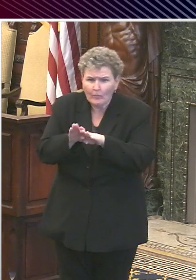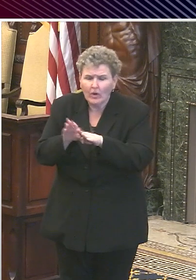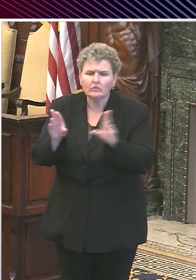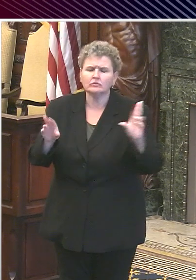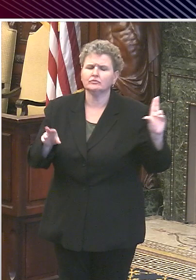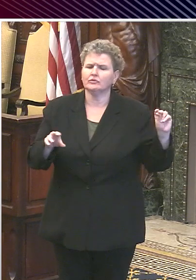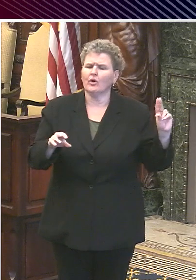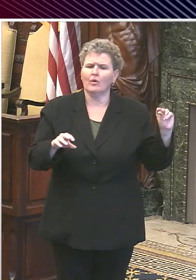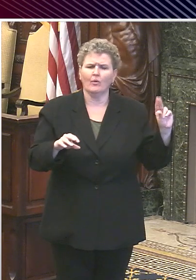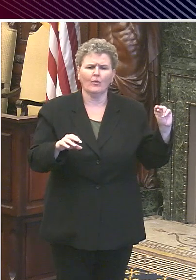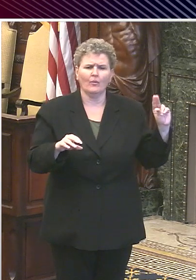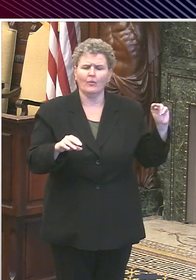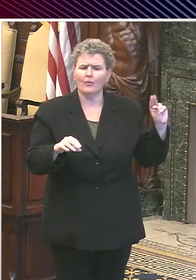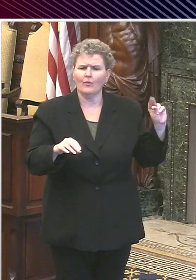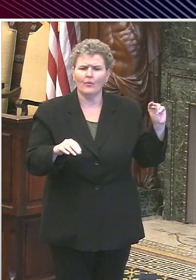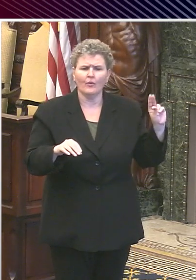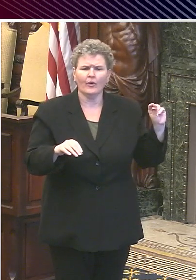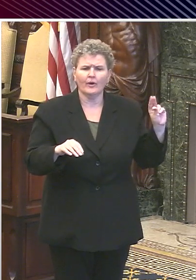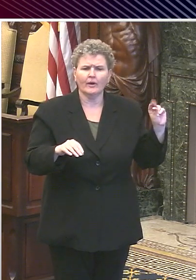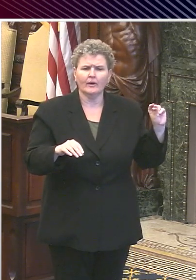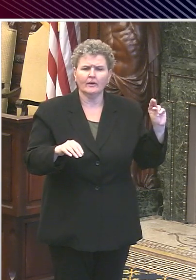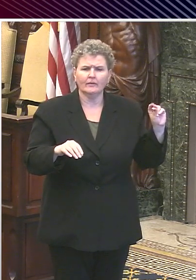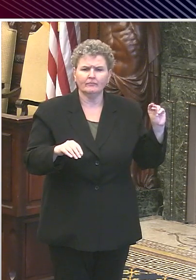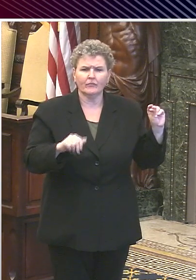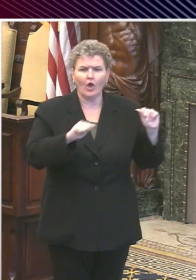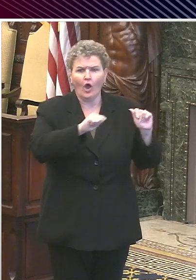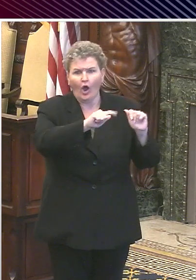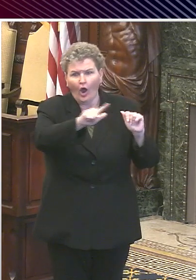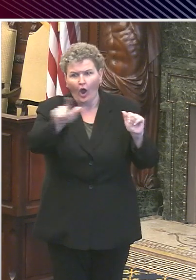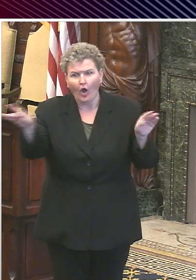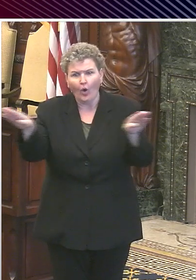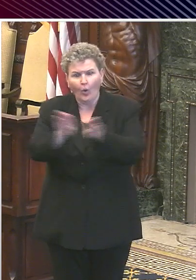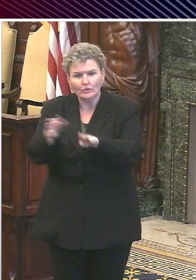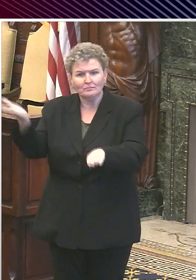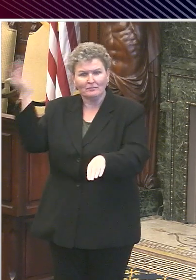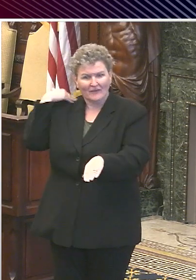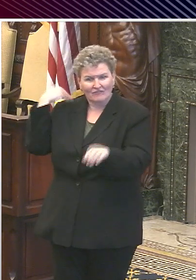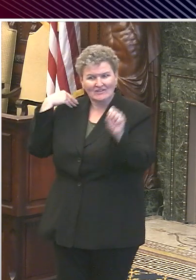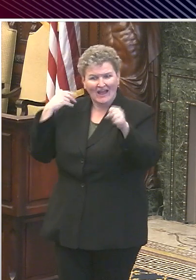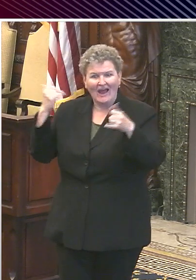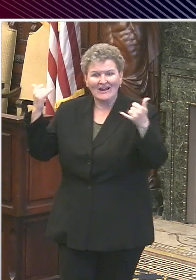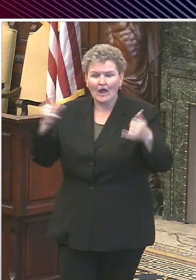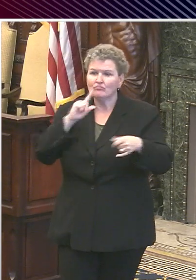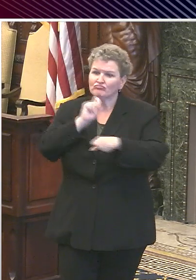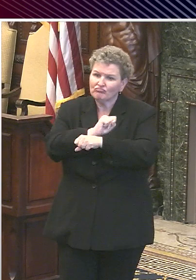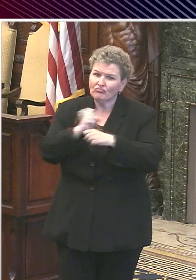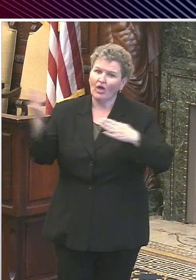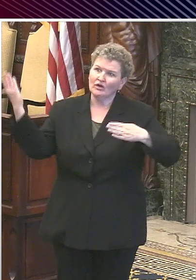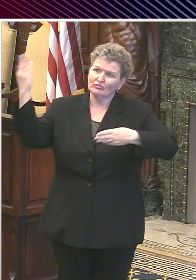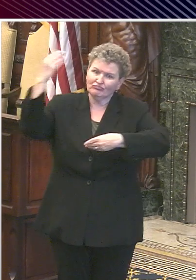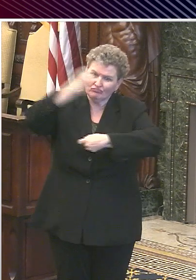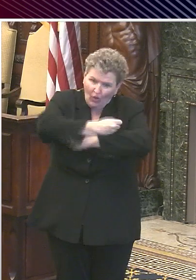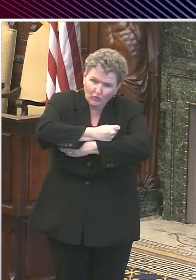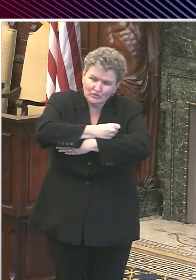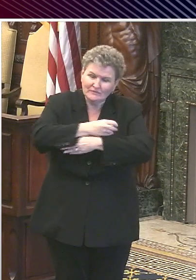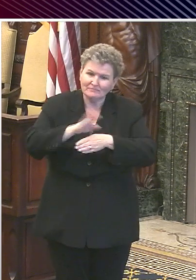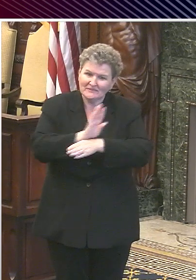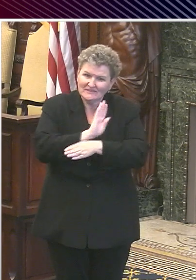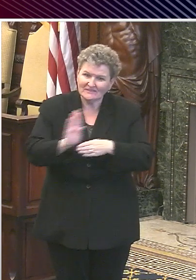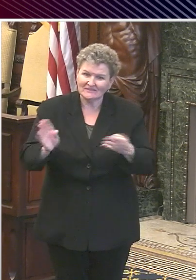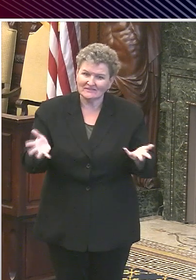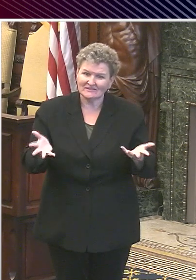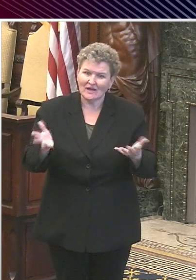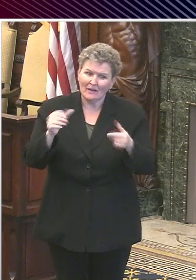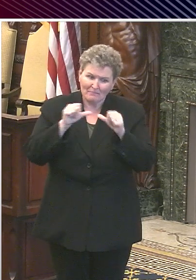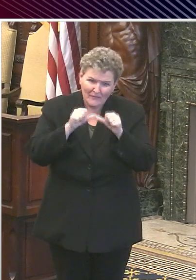de que todos tuvieron que cerrar, pero me imagino, Shaira, que te estás refiriendo a los que cerraron para no volver a abrir, ¿verdad? Exacto, yes. That had to permanently close because